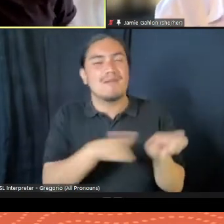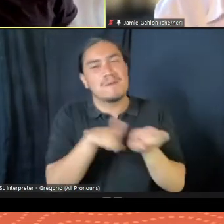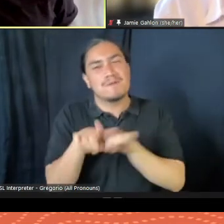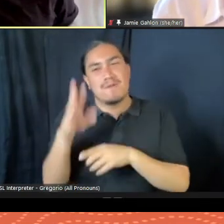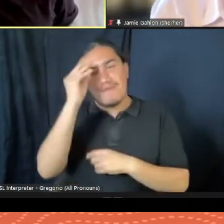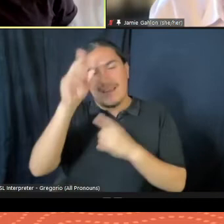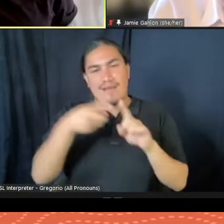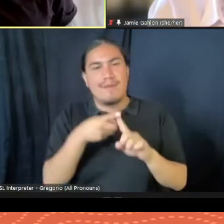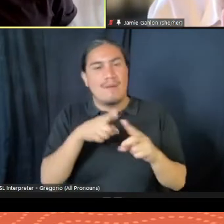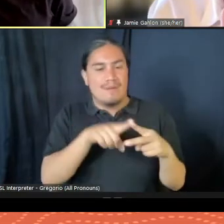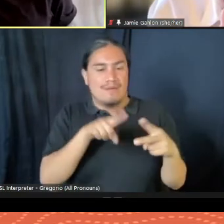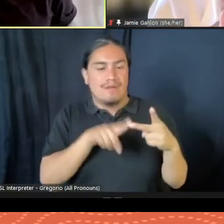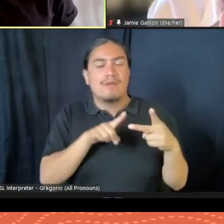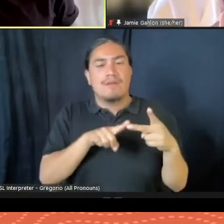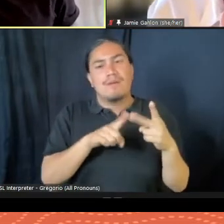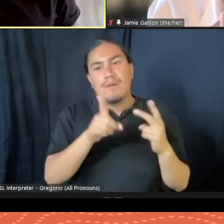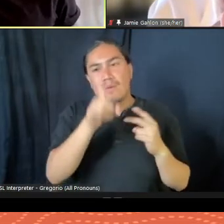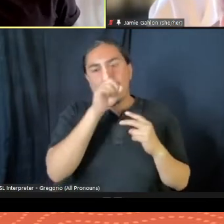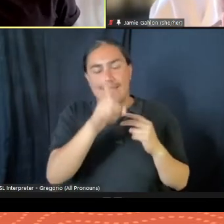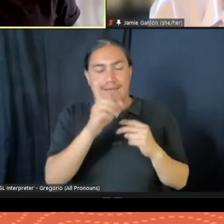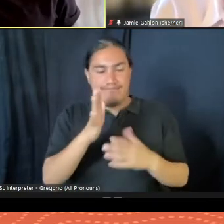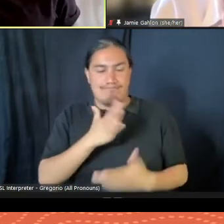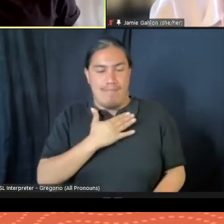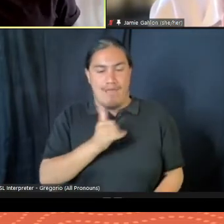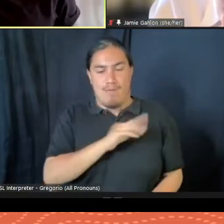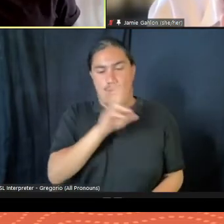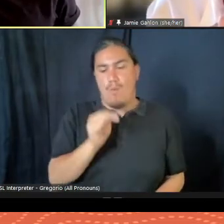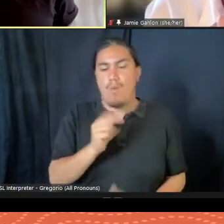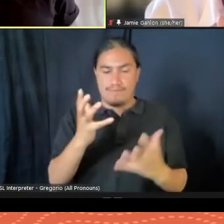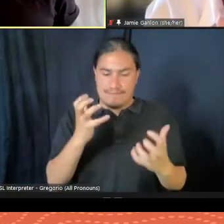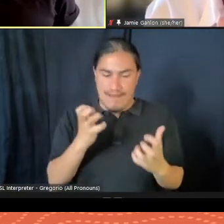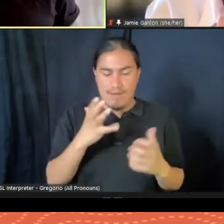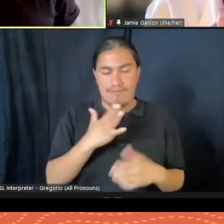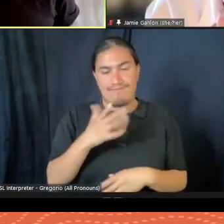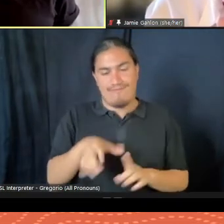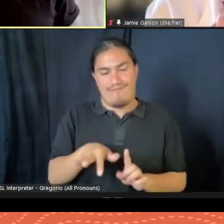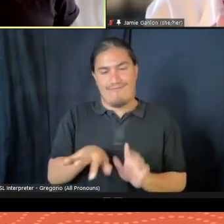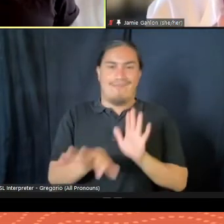the center of my own desire or finding myself,